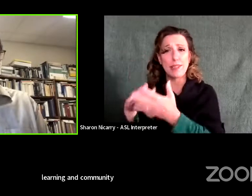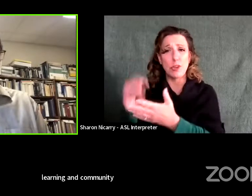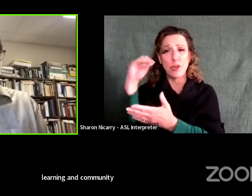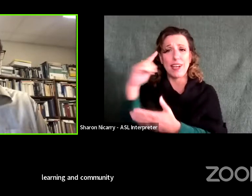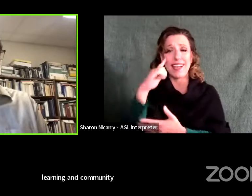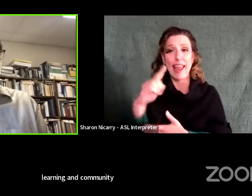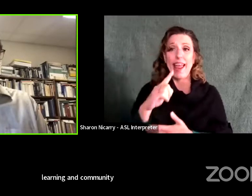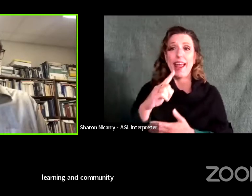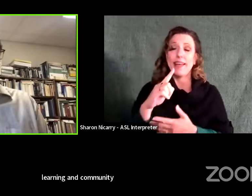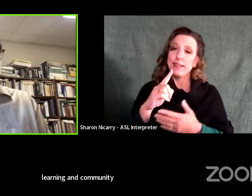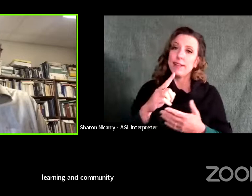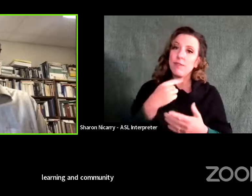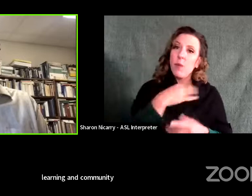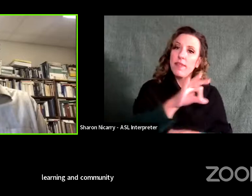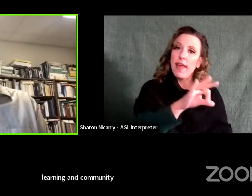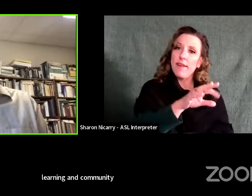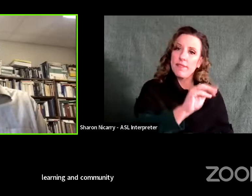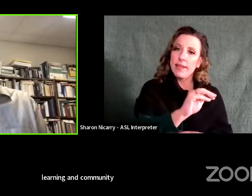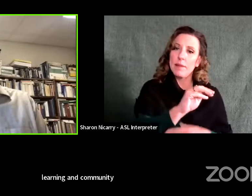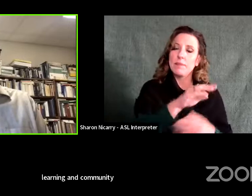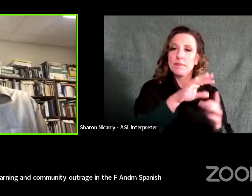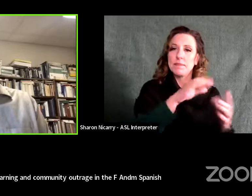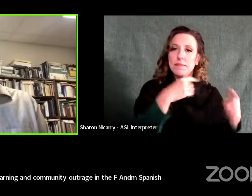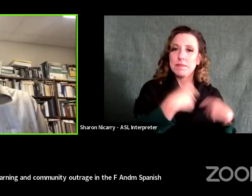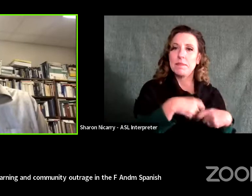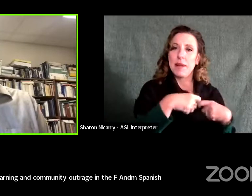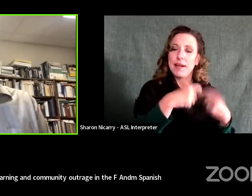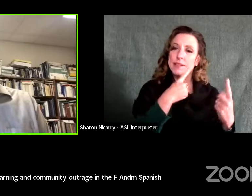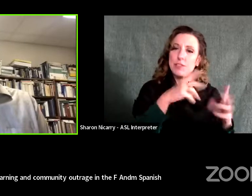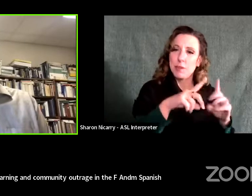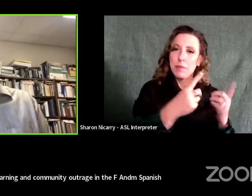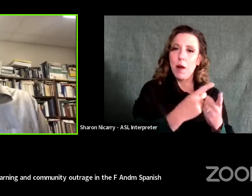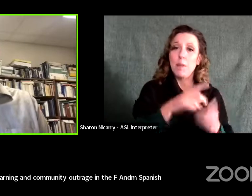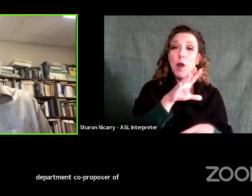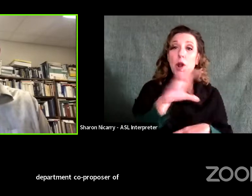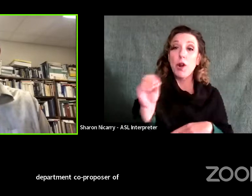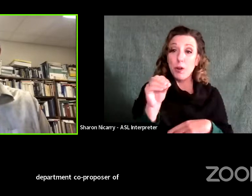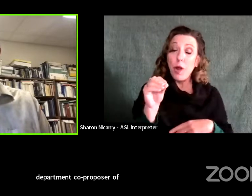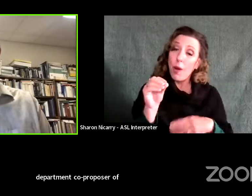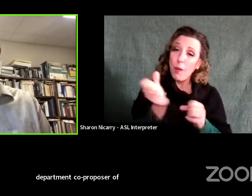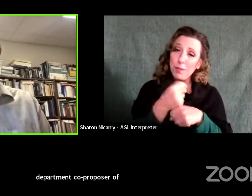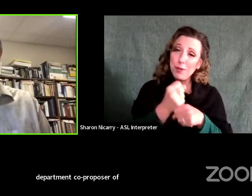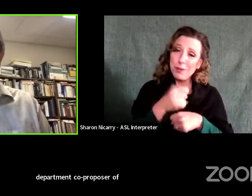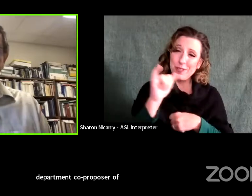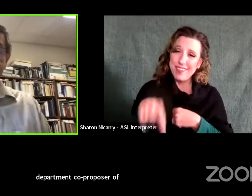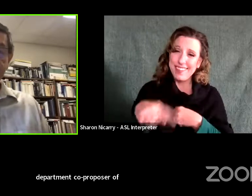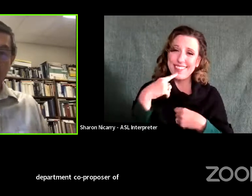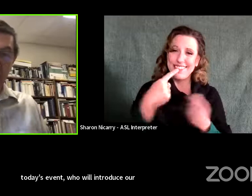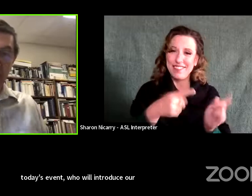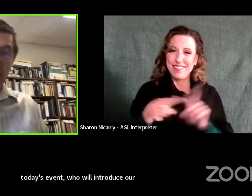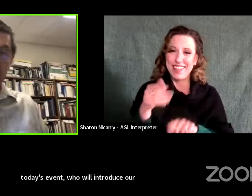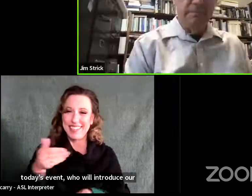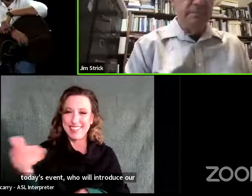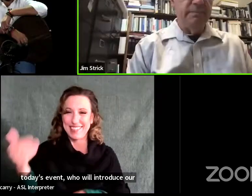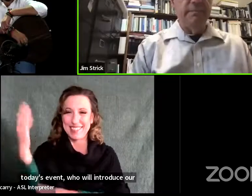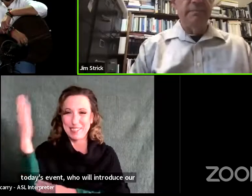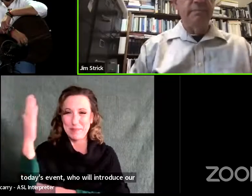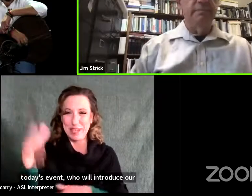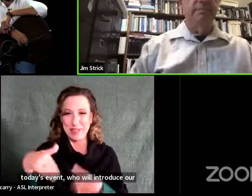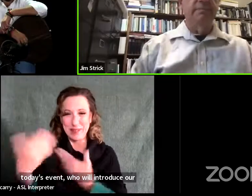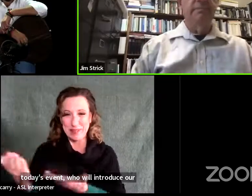Spanish Department and co-proposer of today's event, who will introduce our speaker. Ann?